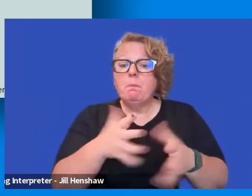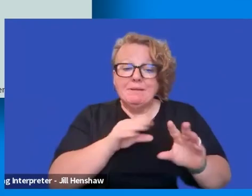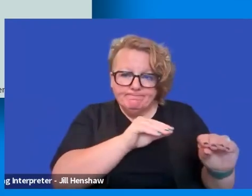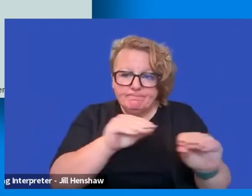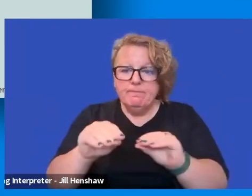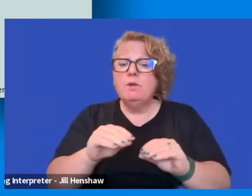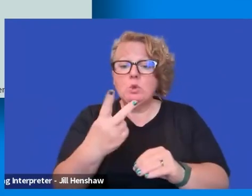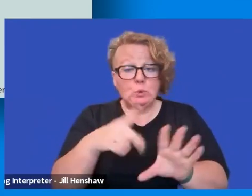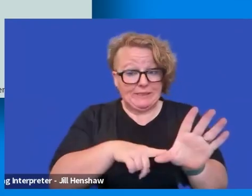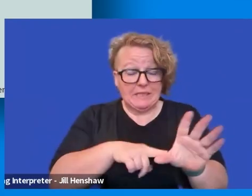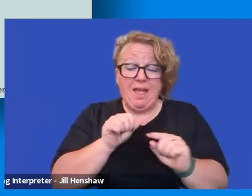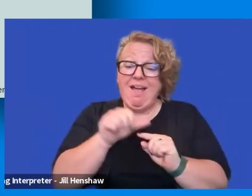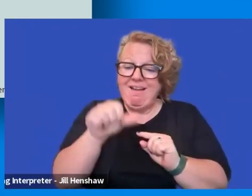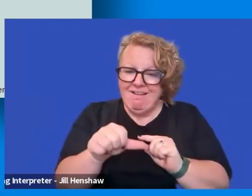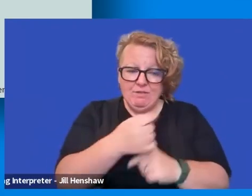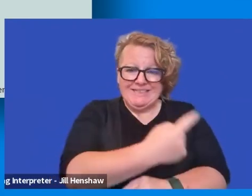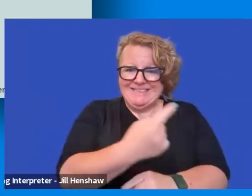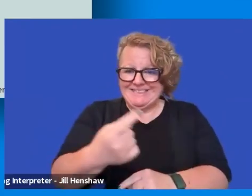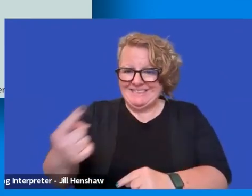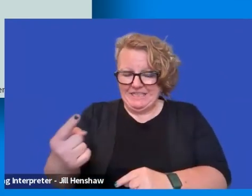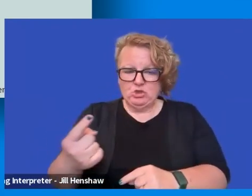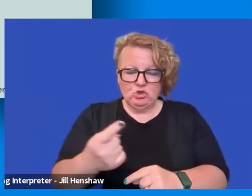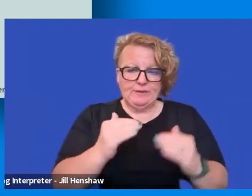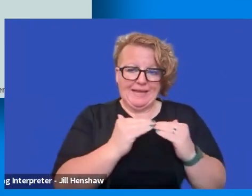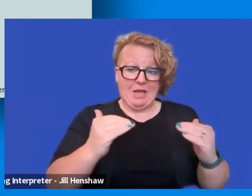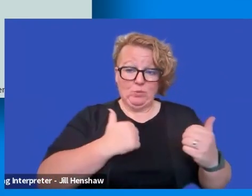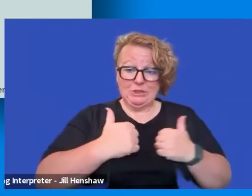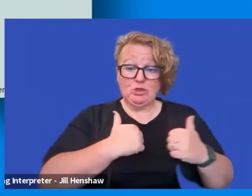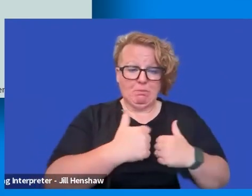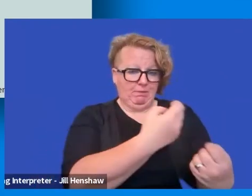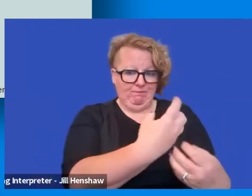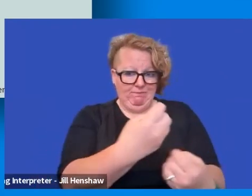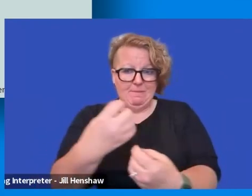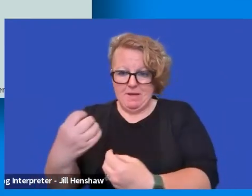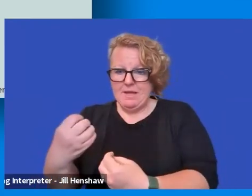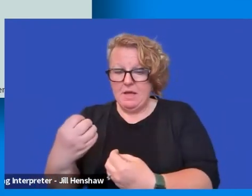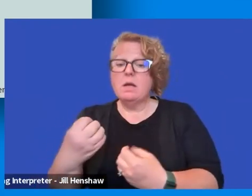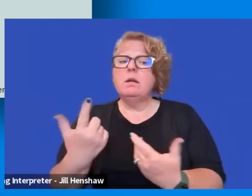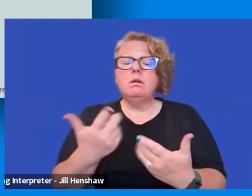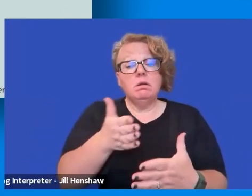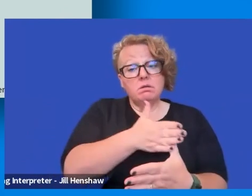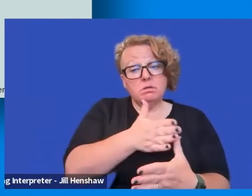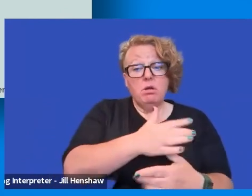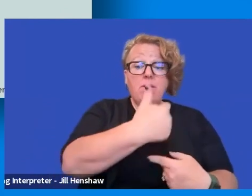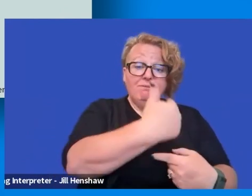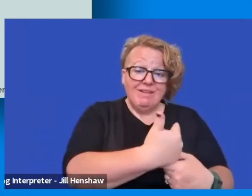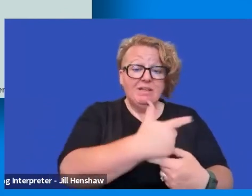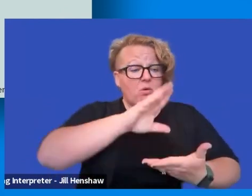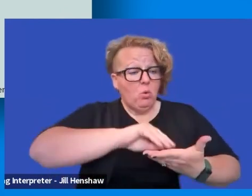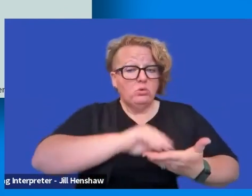years. And after each session, our equity champions gave us feedback in the beginning through video and audio